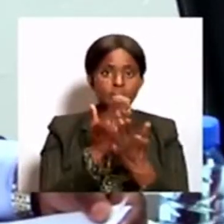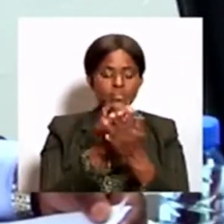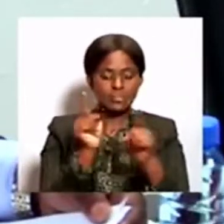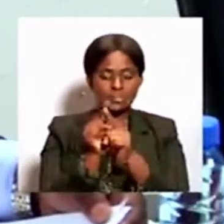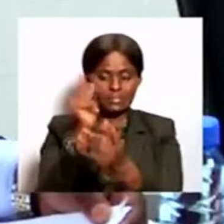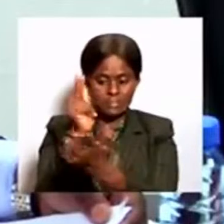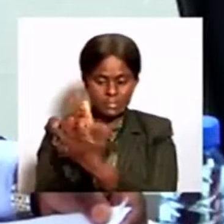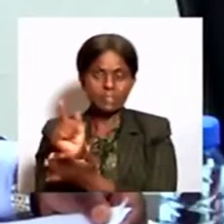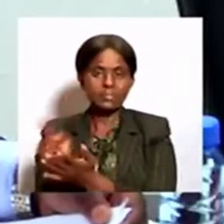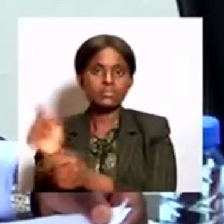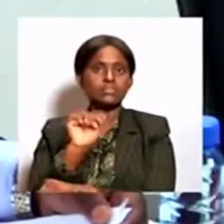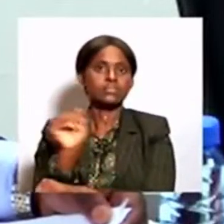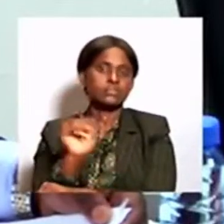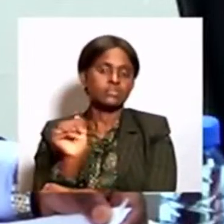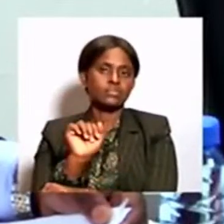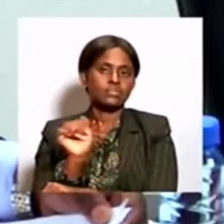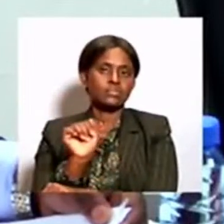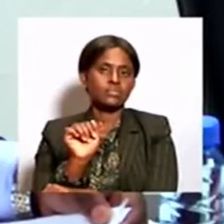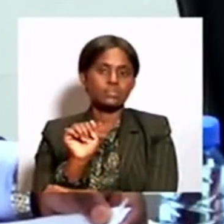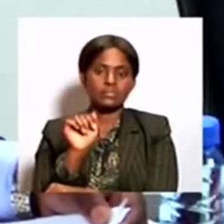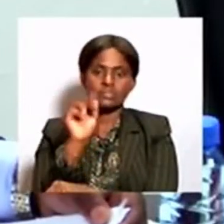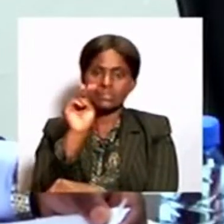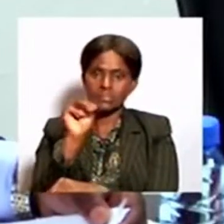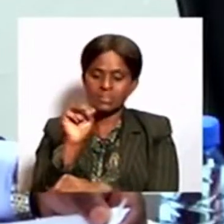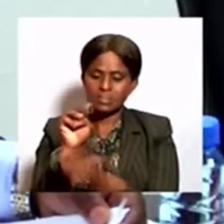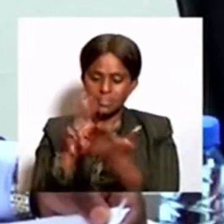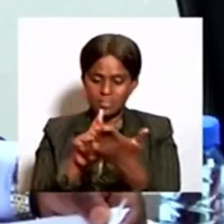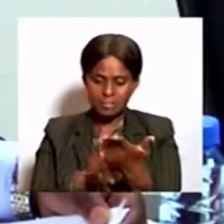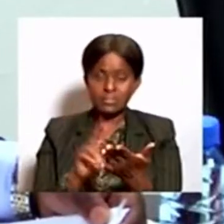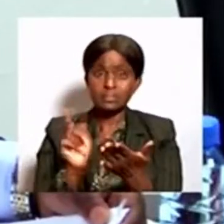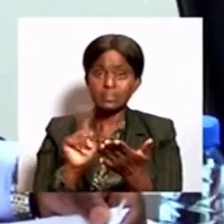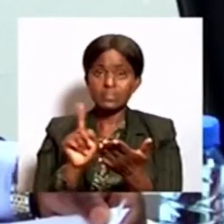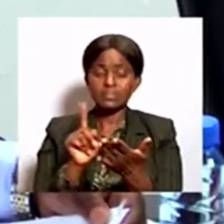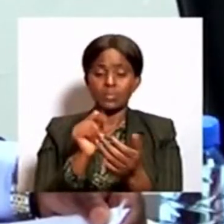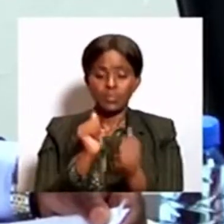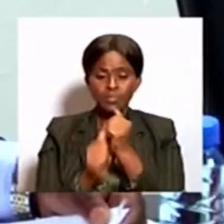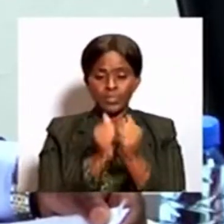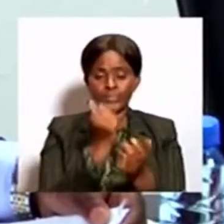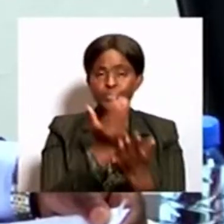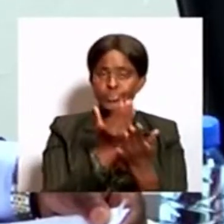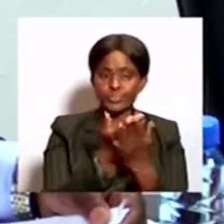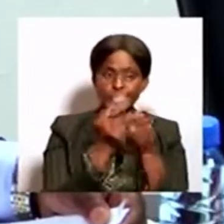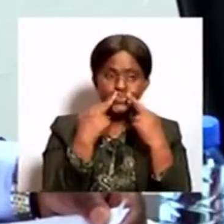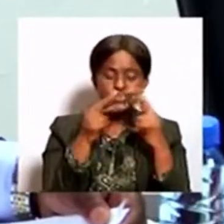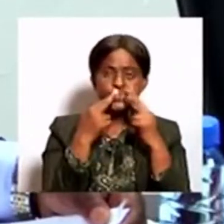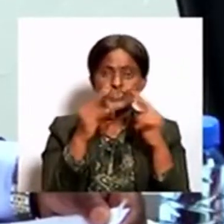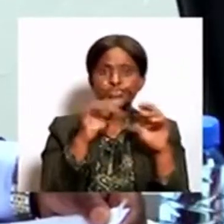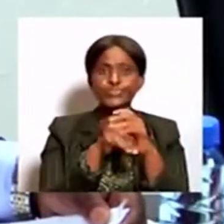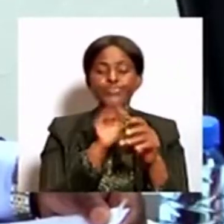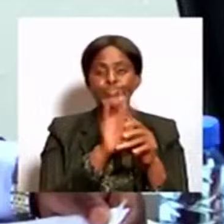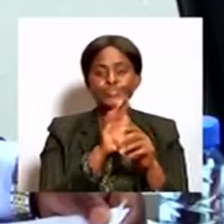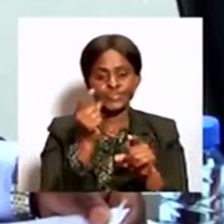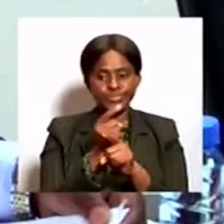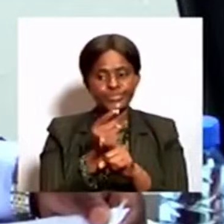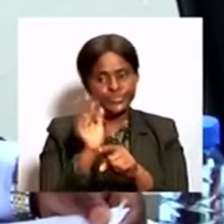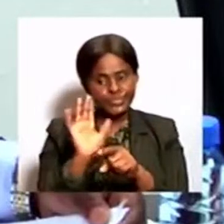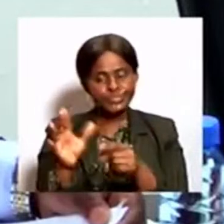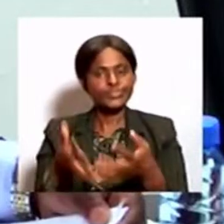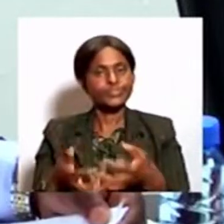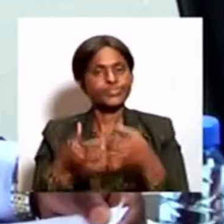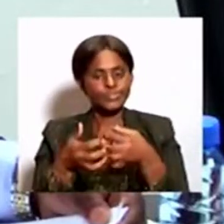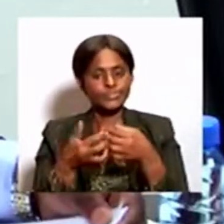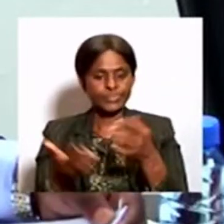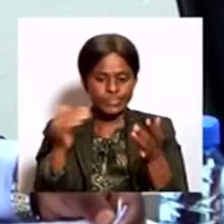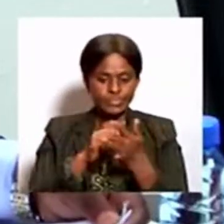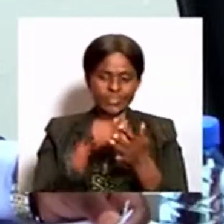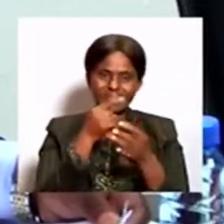park the vehicle. Where are the minutes again that resulted from the engineering again